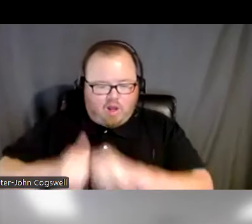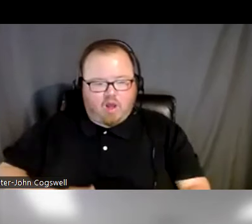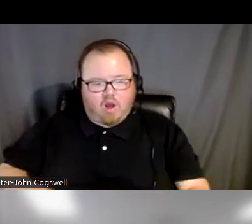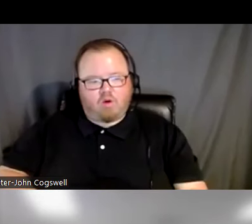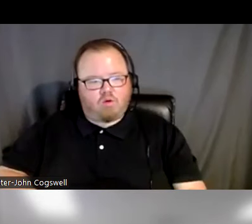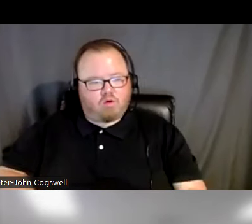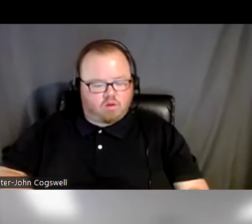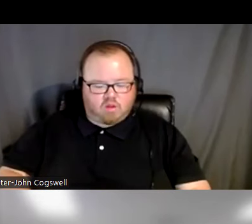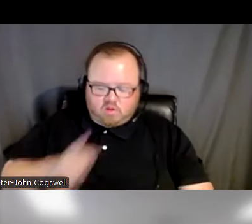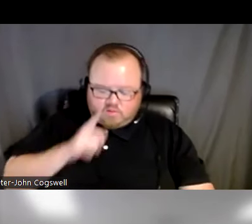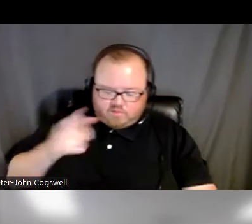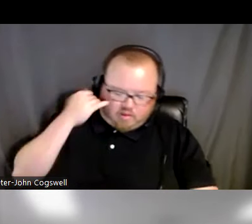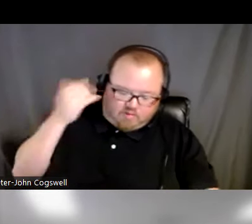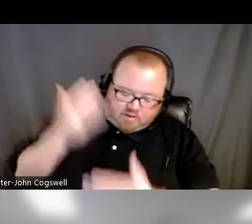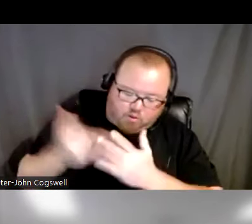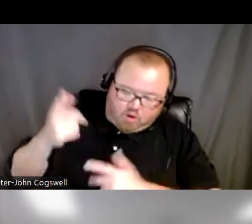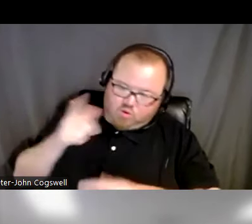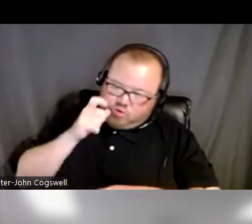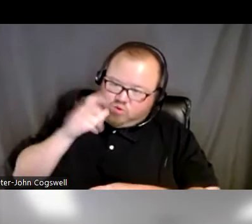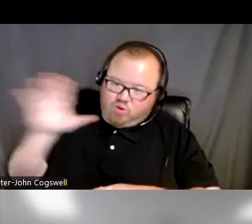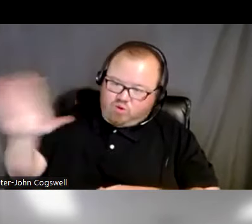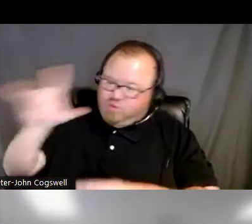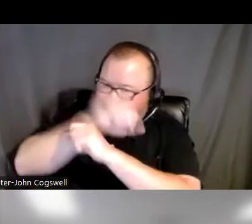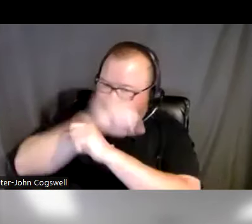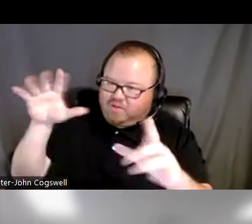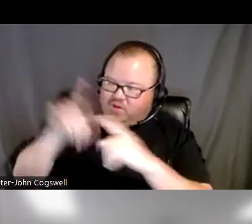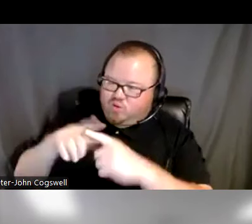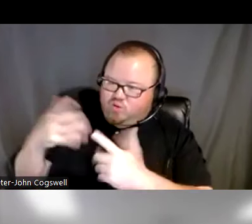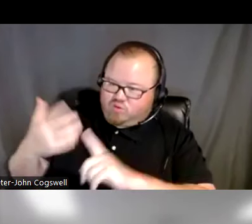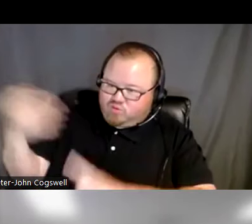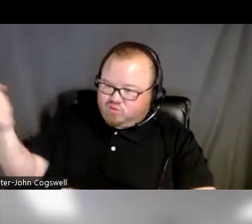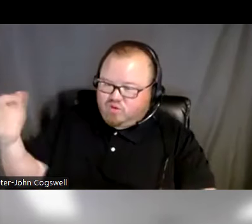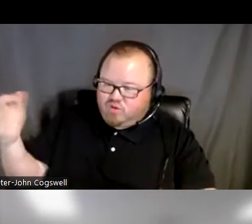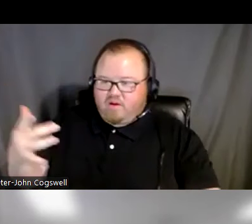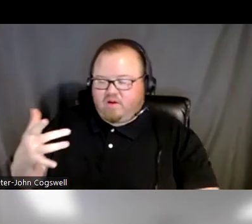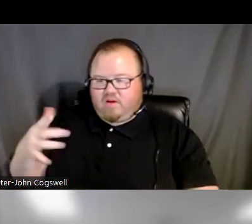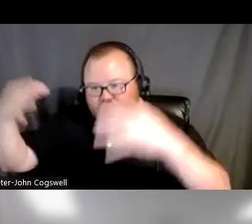reality is, if that is somebody's suicide image or somebody's kind of chosen path,